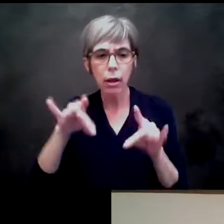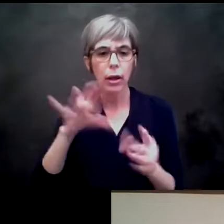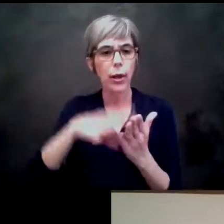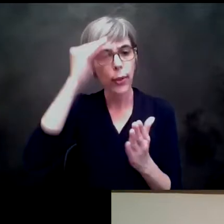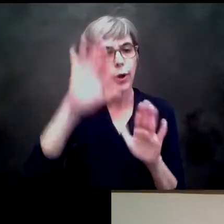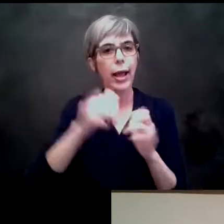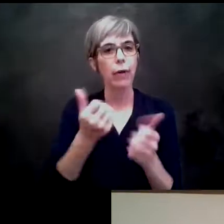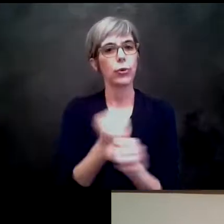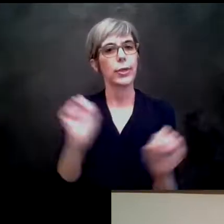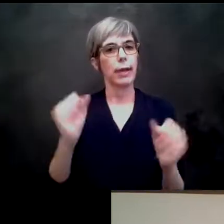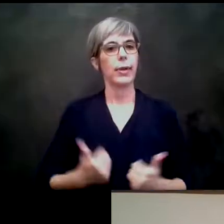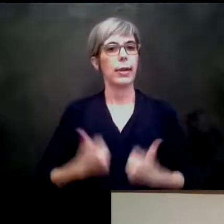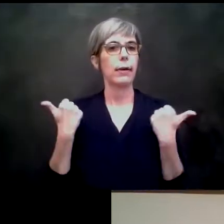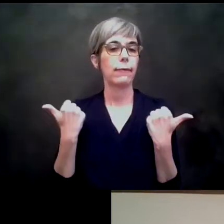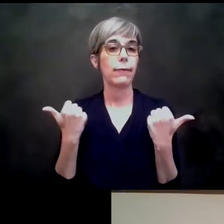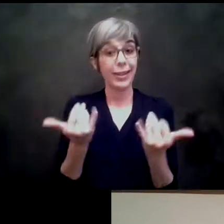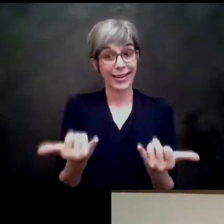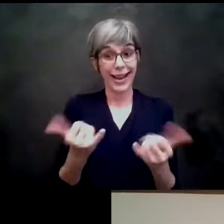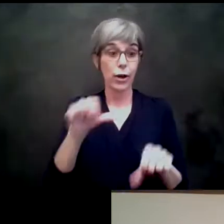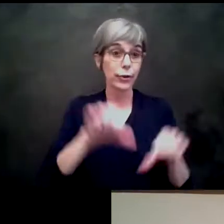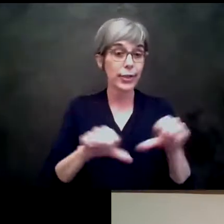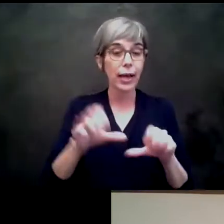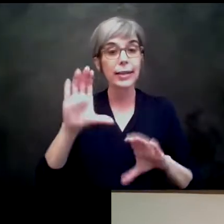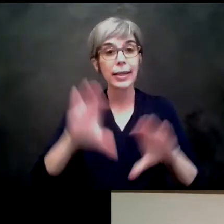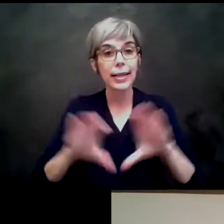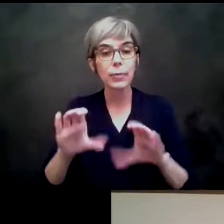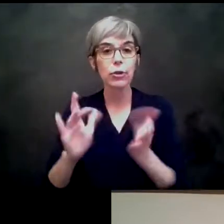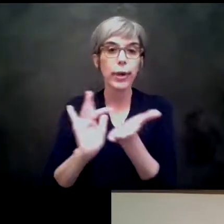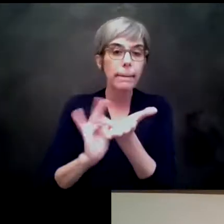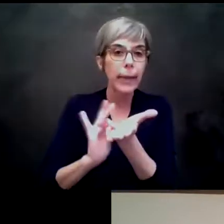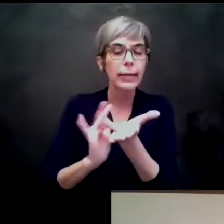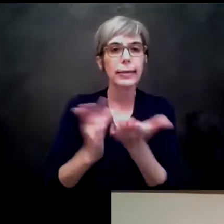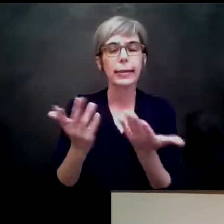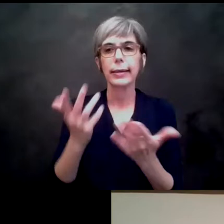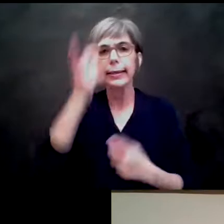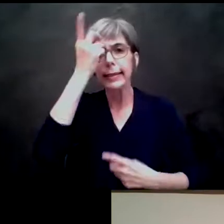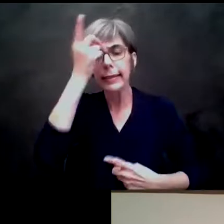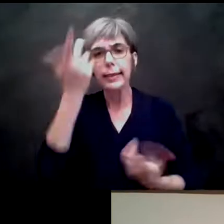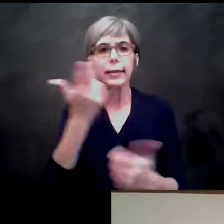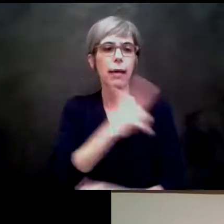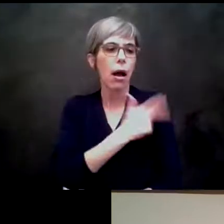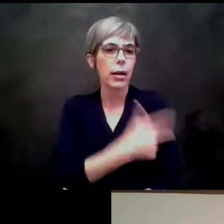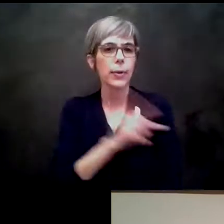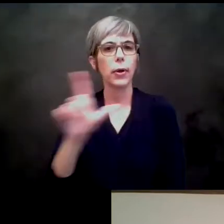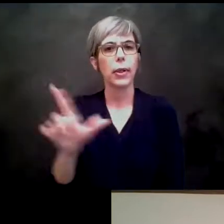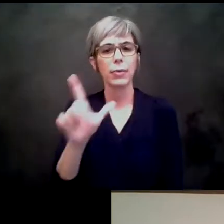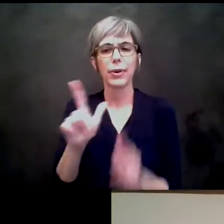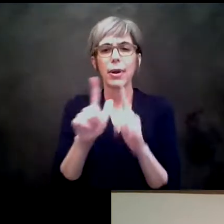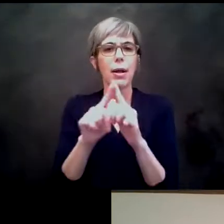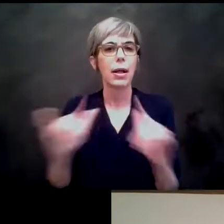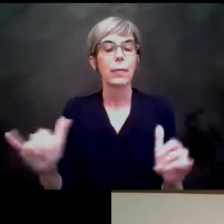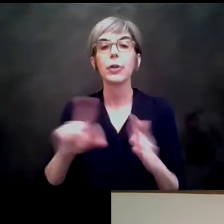The roots of modern chemistry, epidemiology, anatomy, the concept of hospitals and libraries all began with